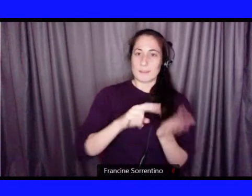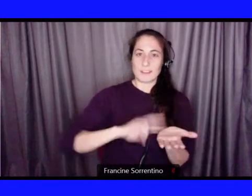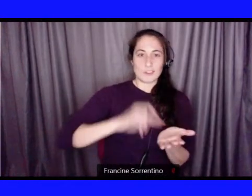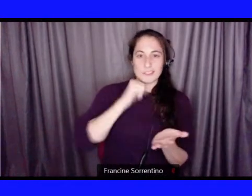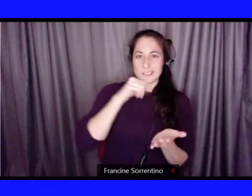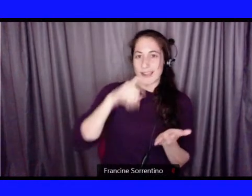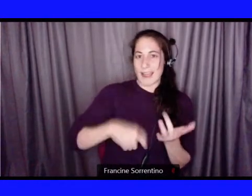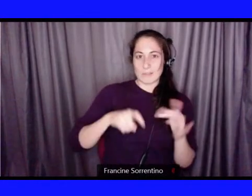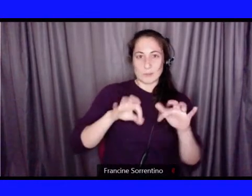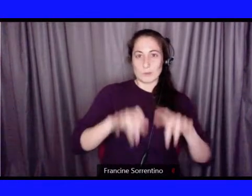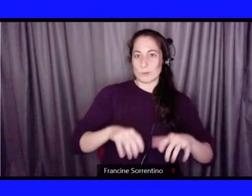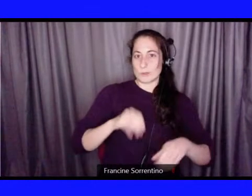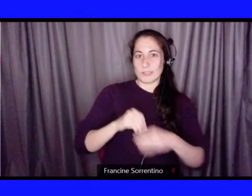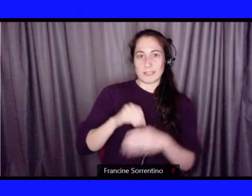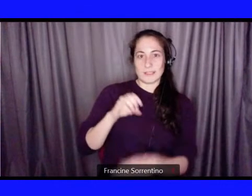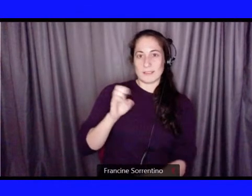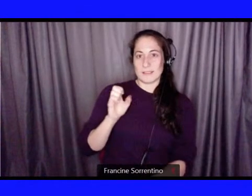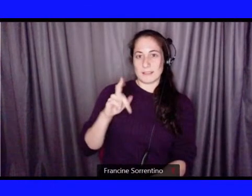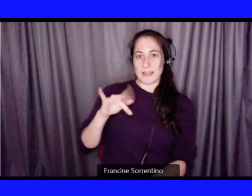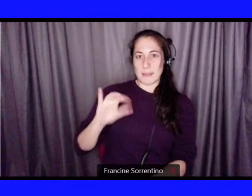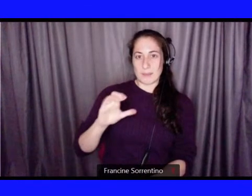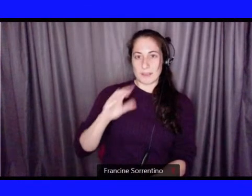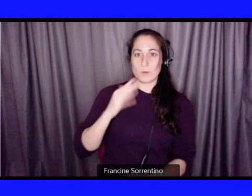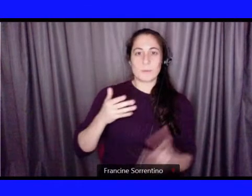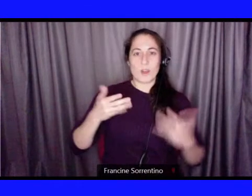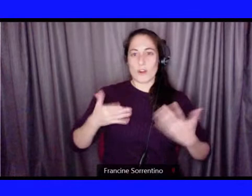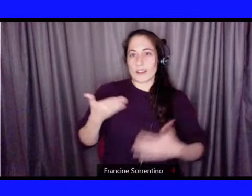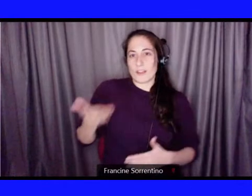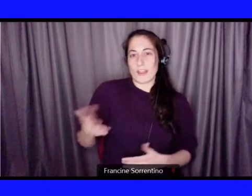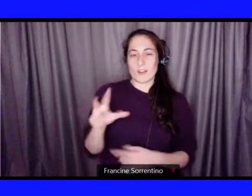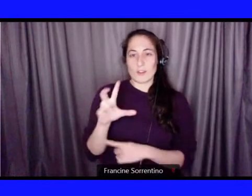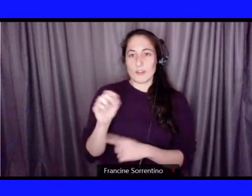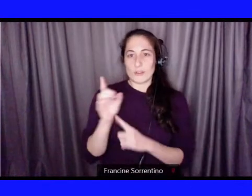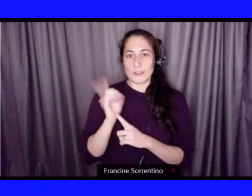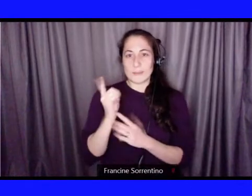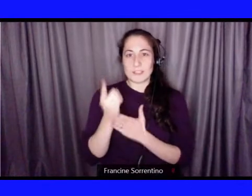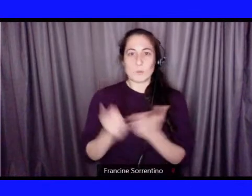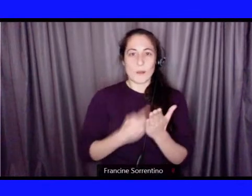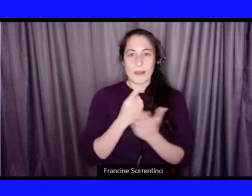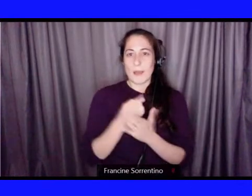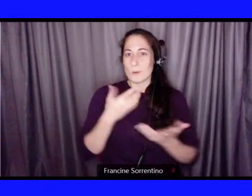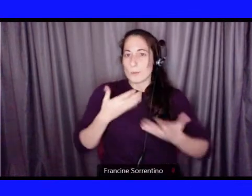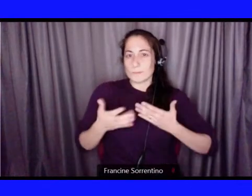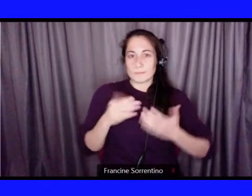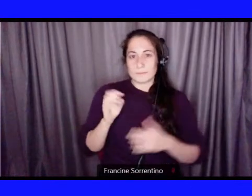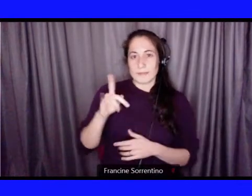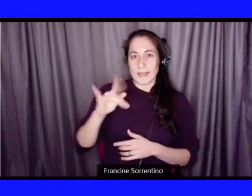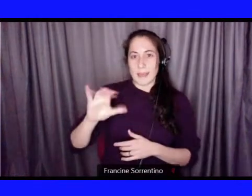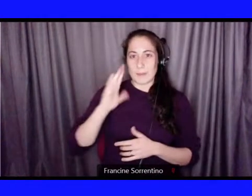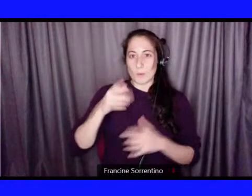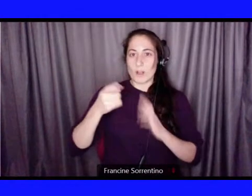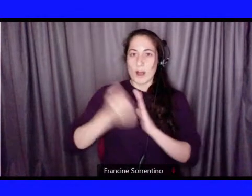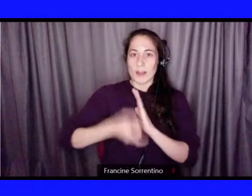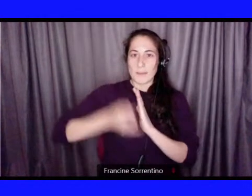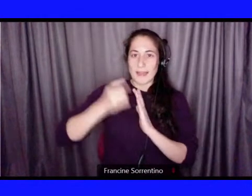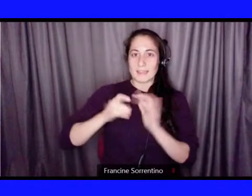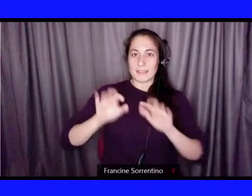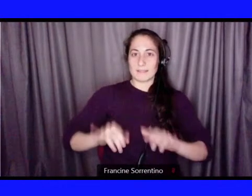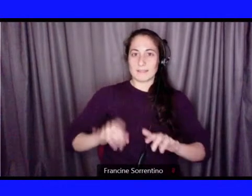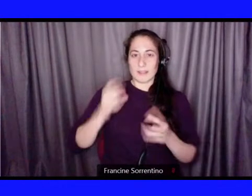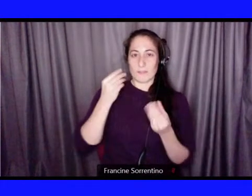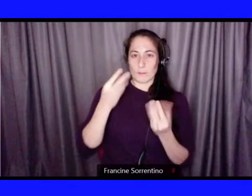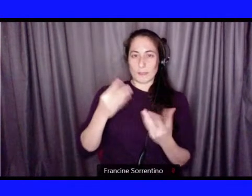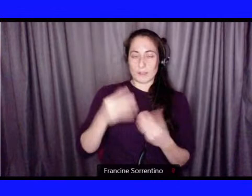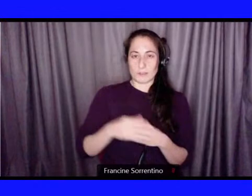the provider to, hey, you should go check on the patient in room 13 because their early warning sign